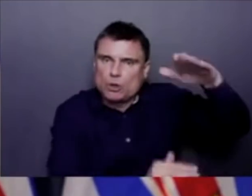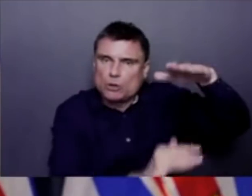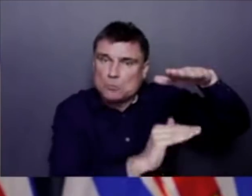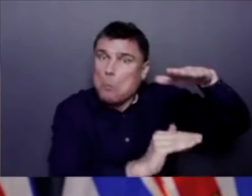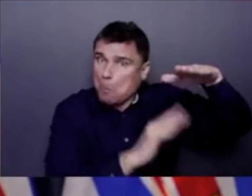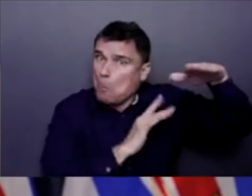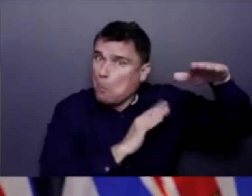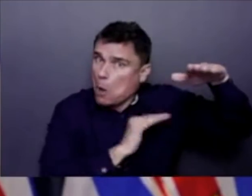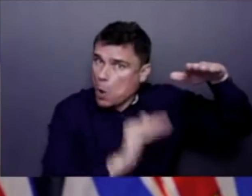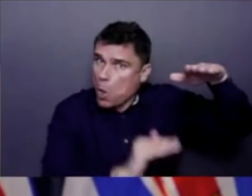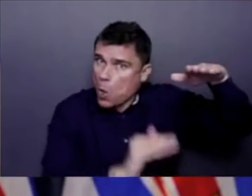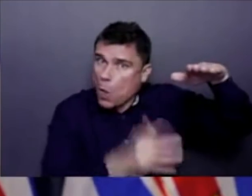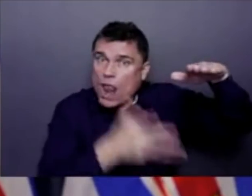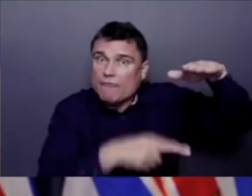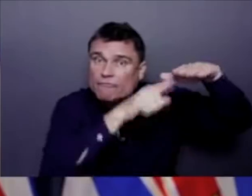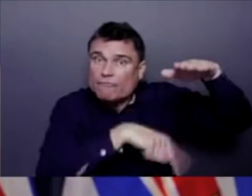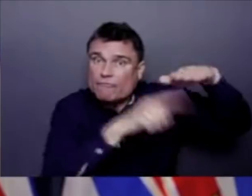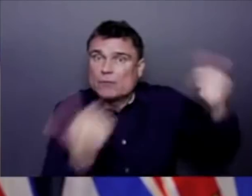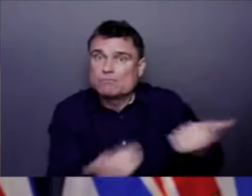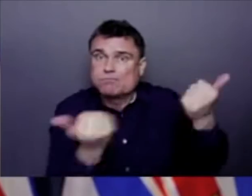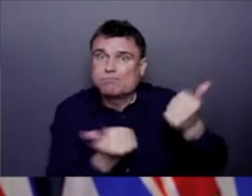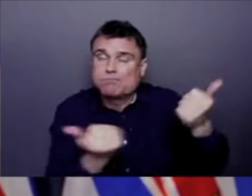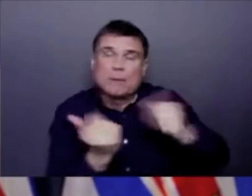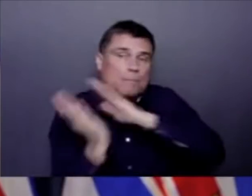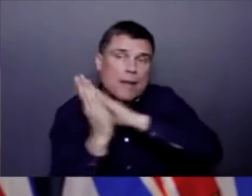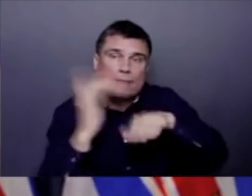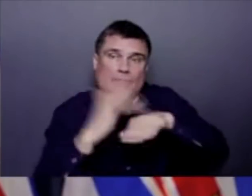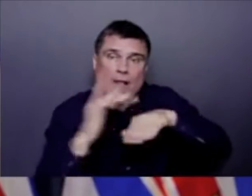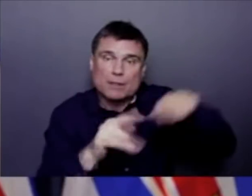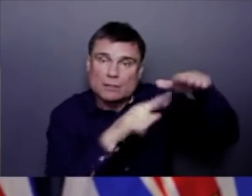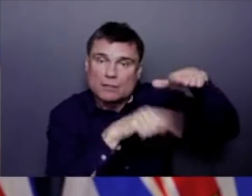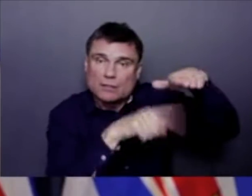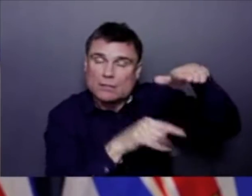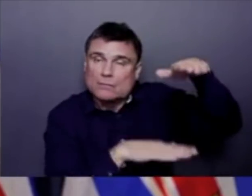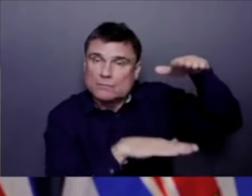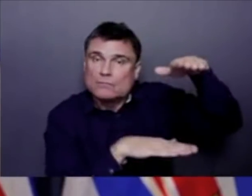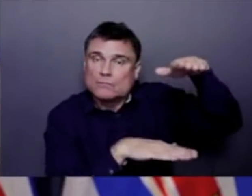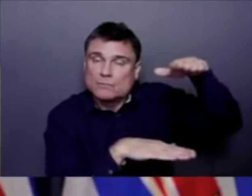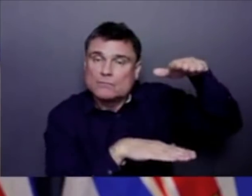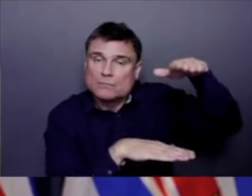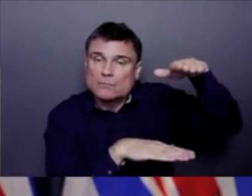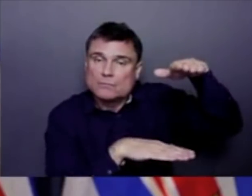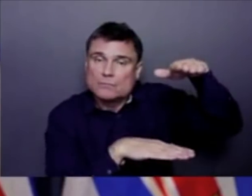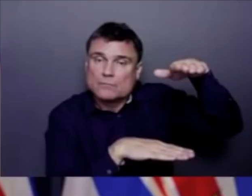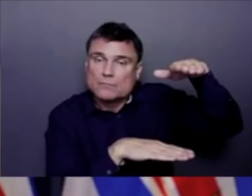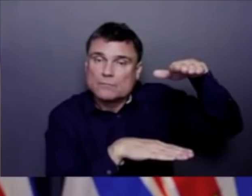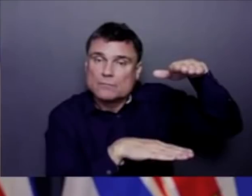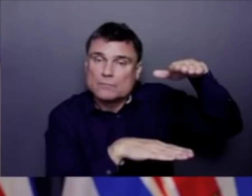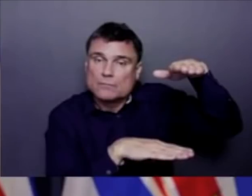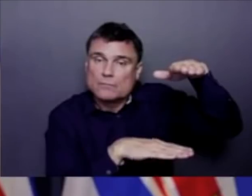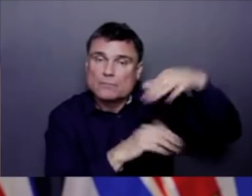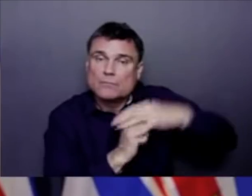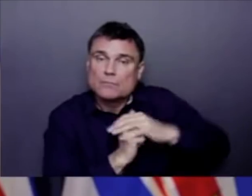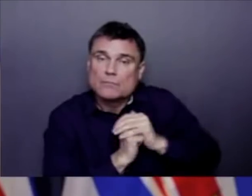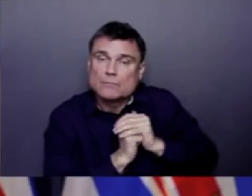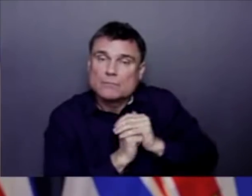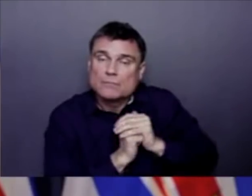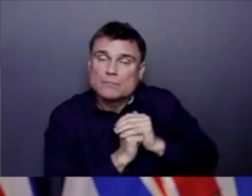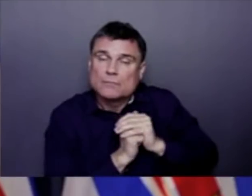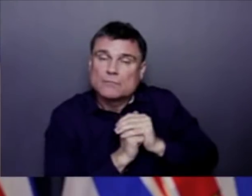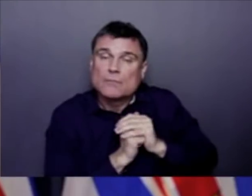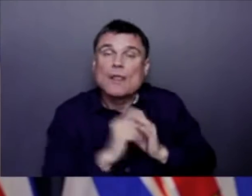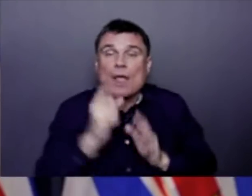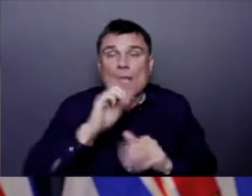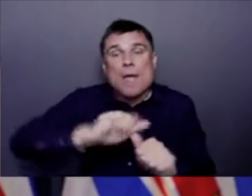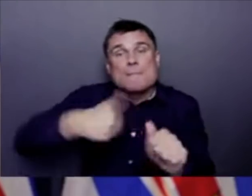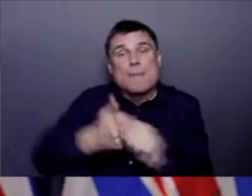beds, the beds that have been added to address surges in COVID-19, our occupancy currently is 65.8%. In